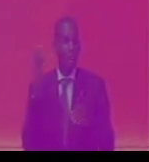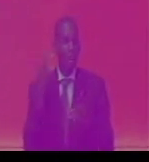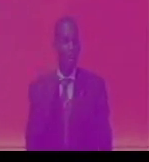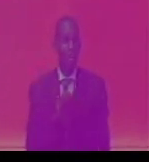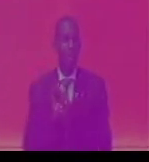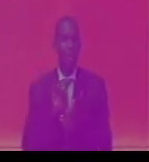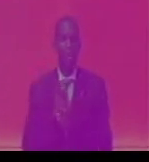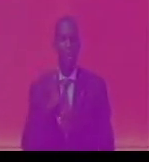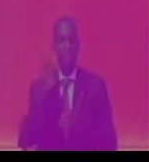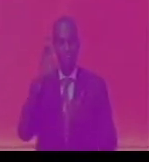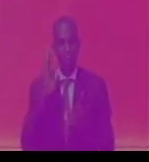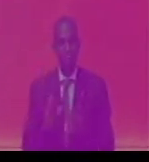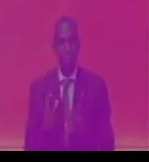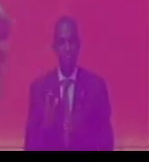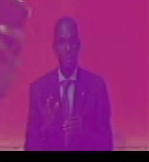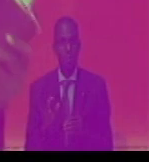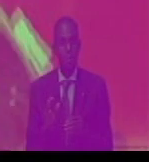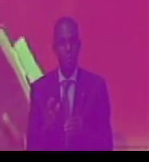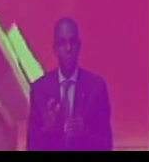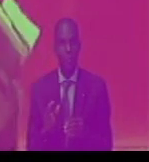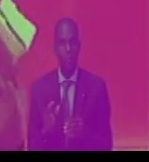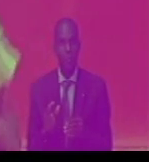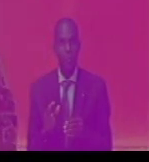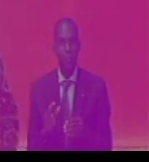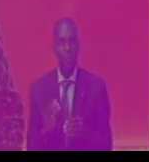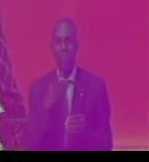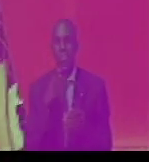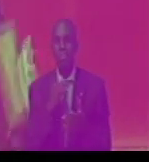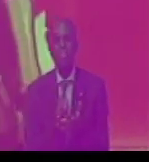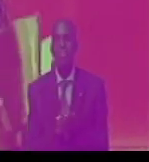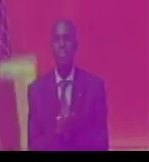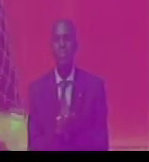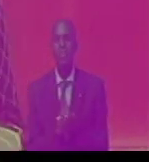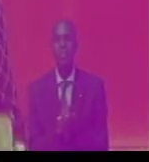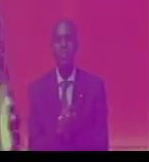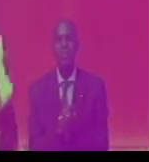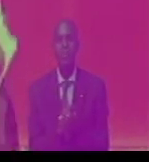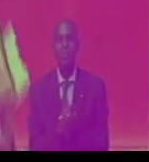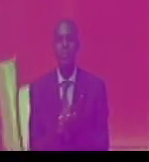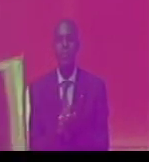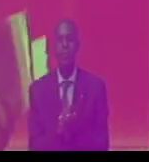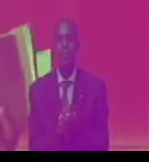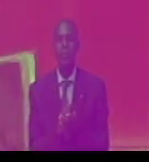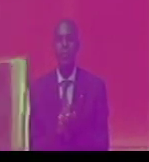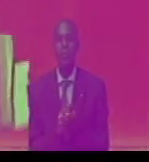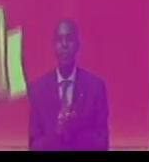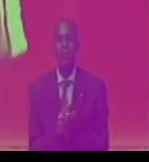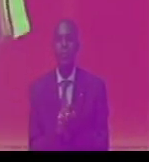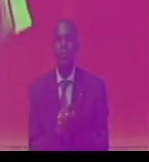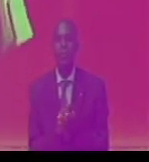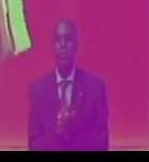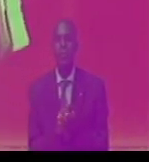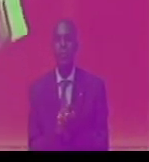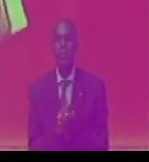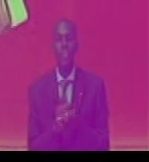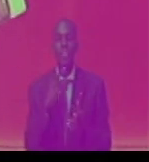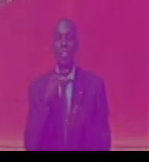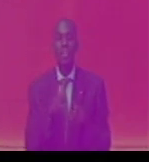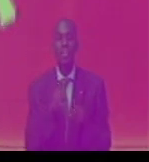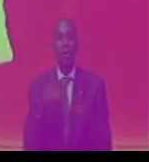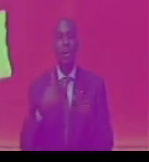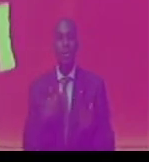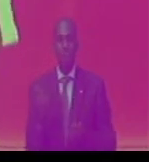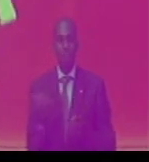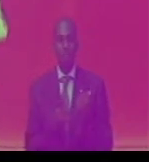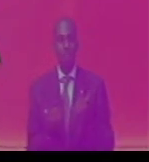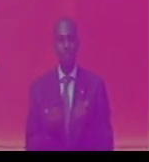was on Saturday. On Sunday, our daddy in the Lord came to the pulpit. And he was giving some resources. He said, it's like when you have a